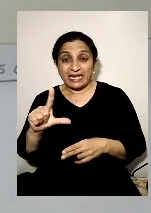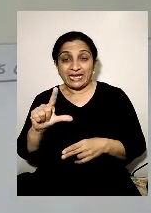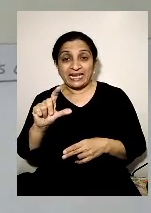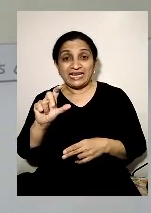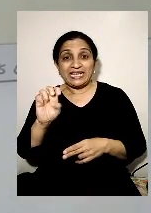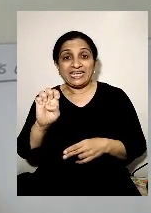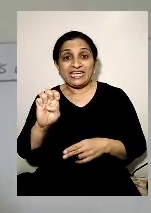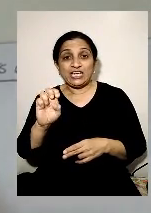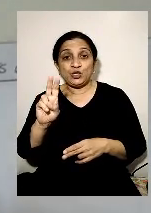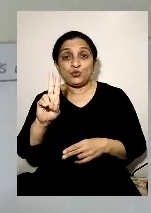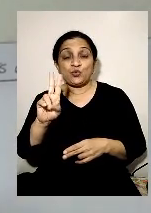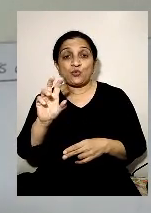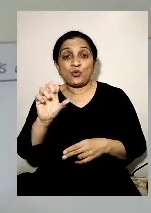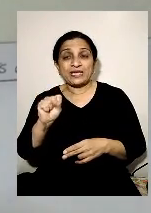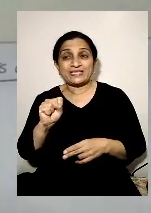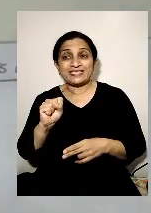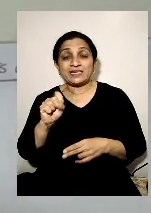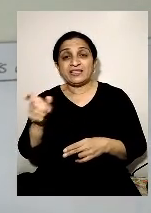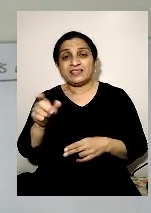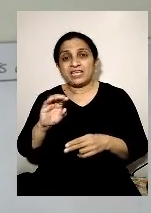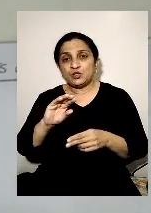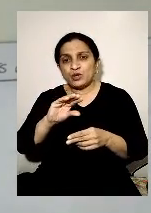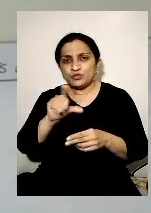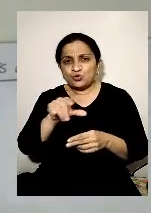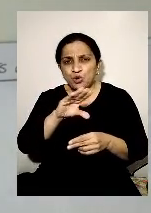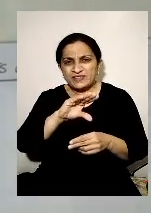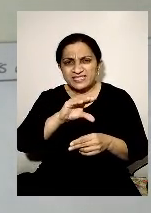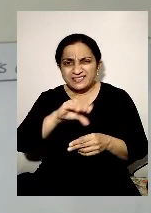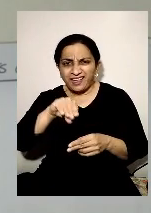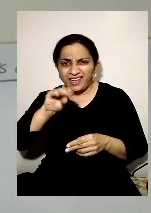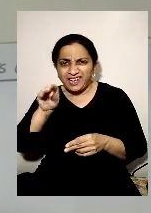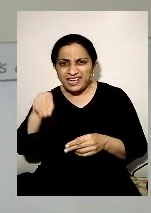then like this okay